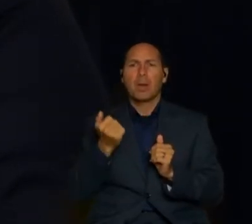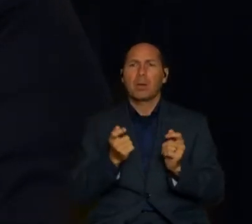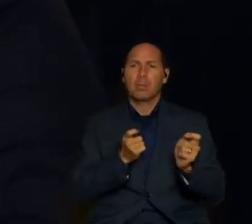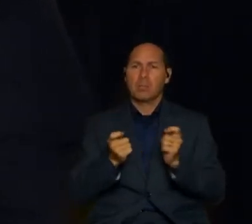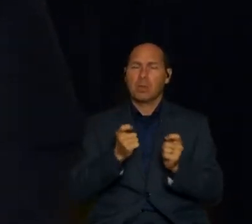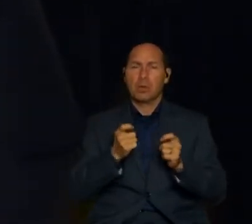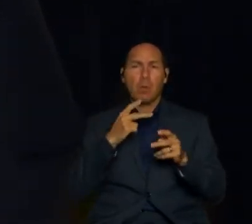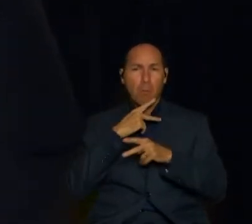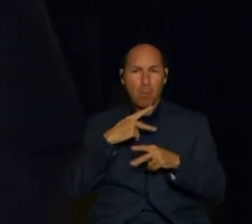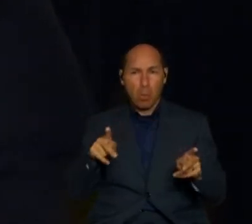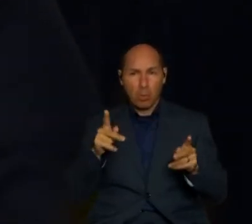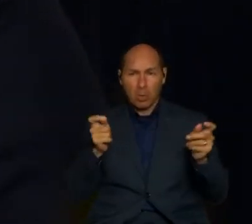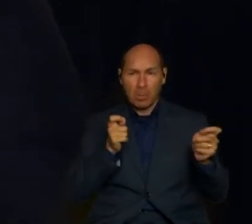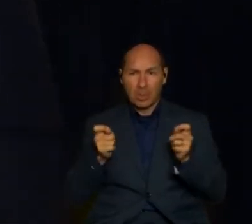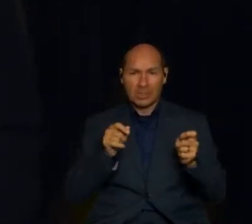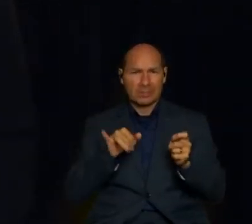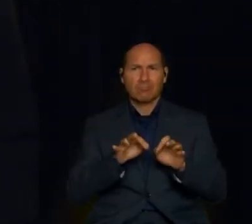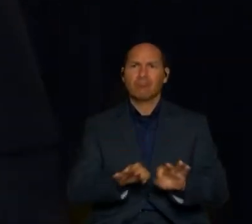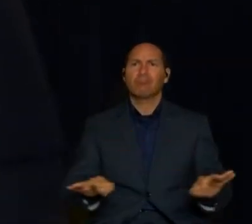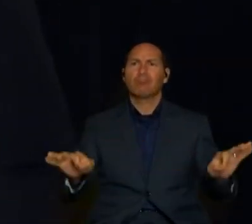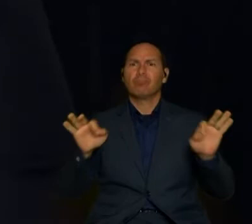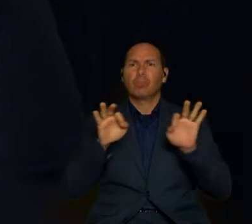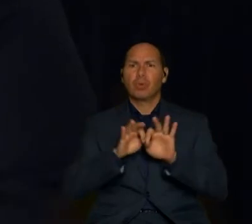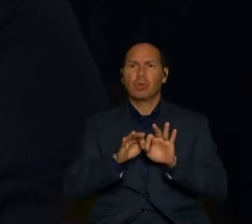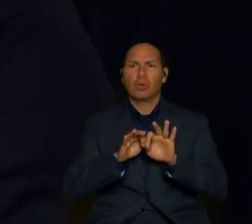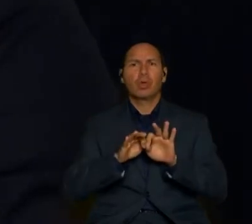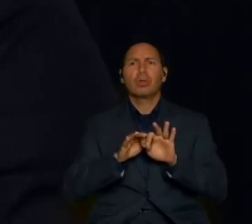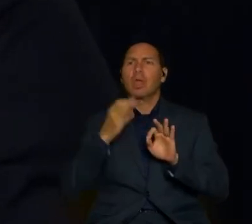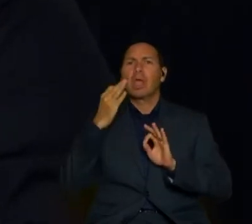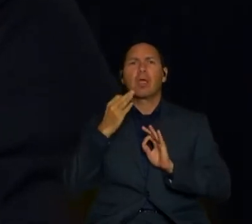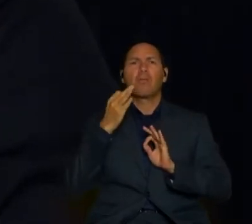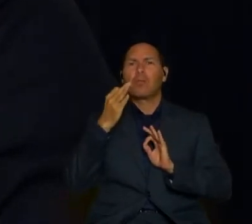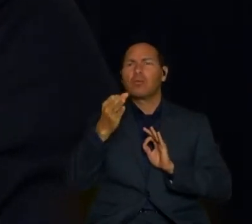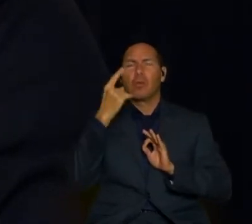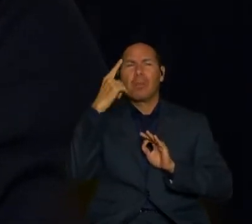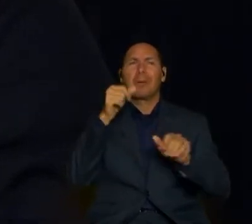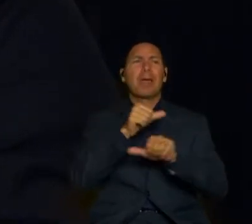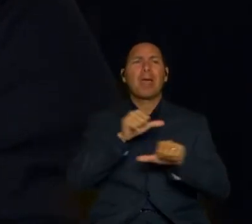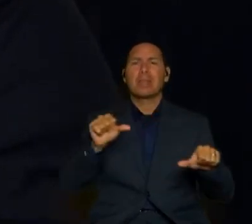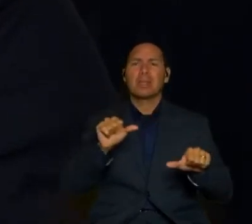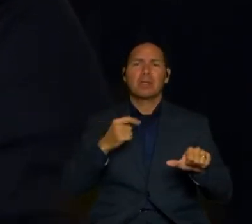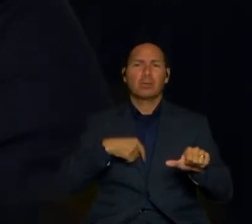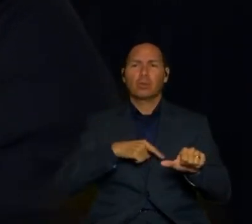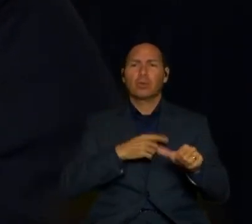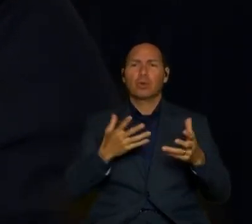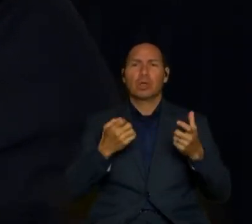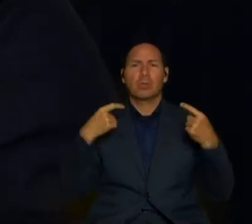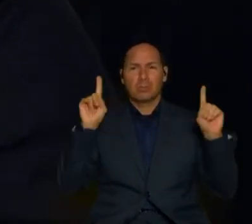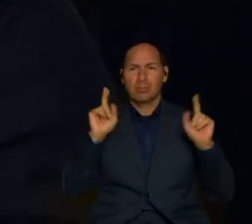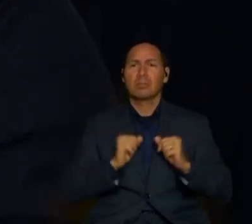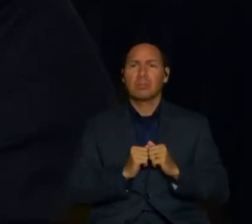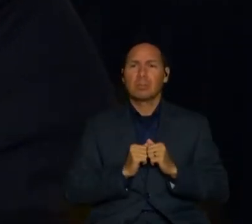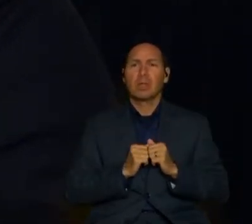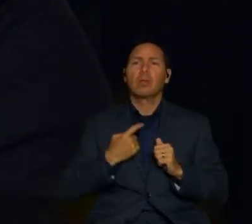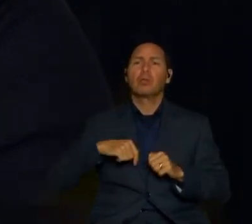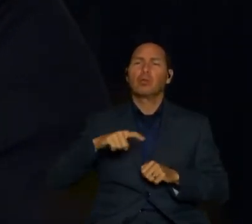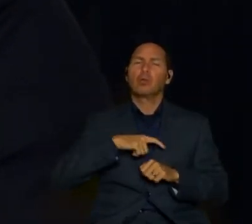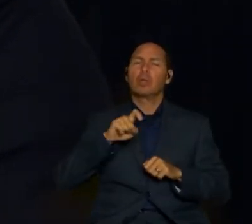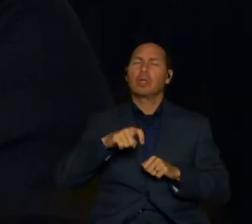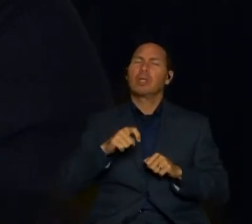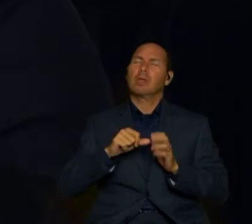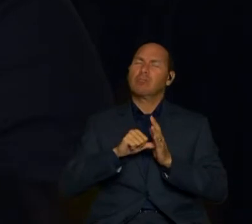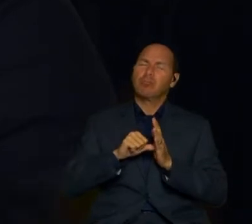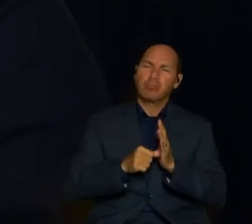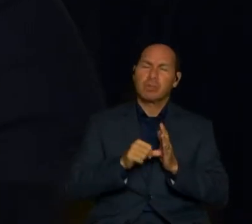management is critical moving forward for everything that we want to do. So we had to strengthen that function. We had to make